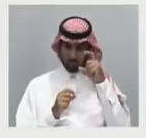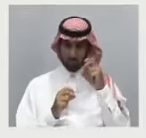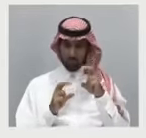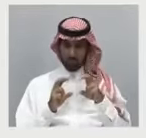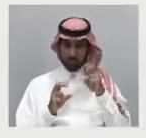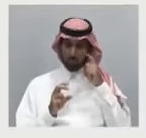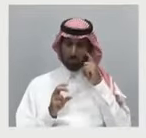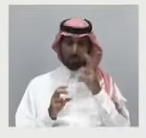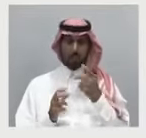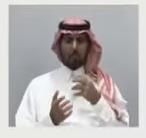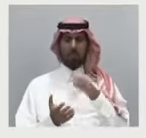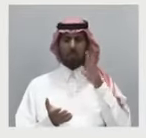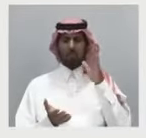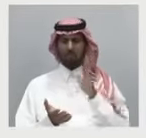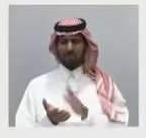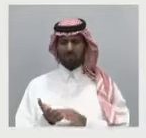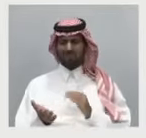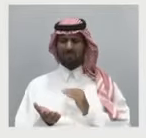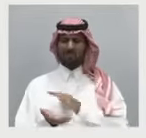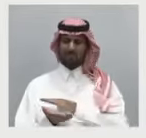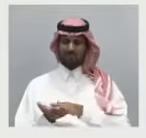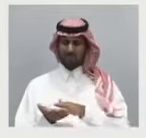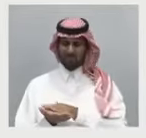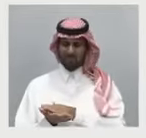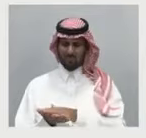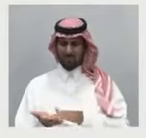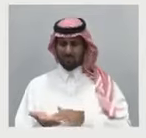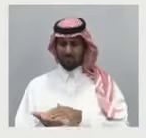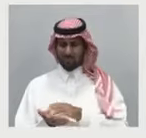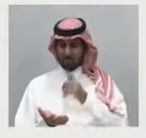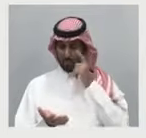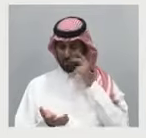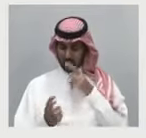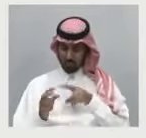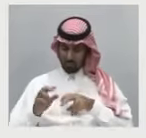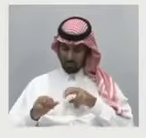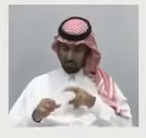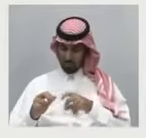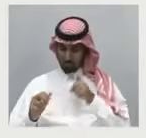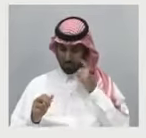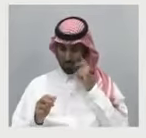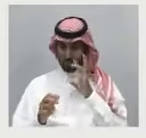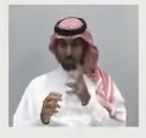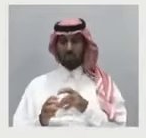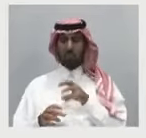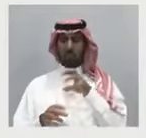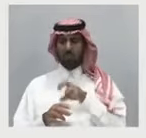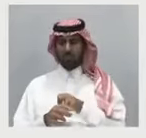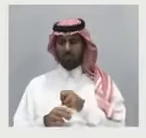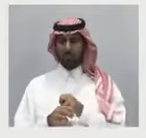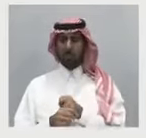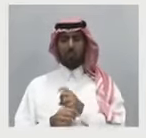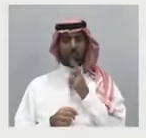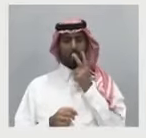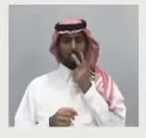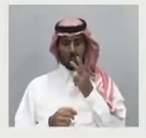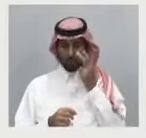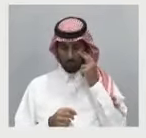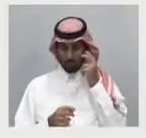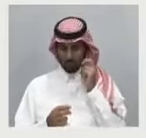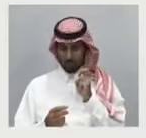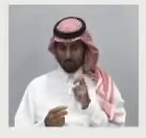very dangerous location. Archaeological, you never know when it is going to collapse. You should be